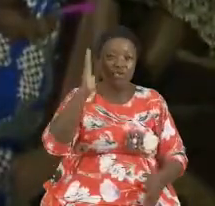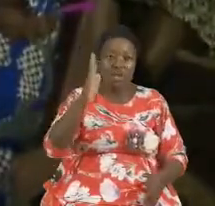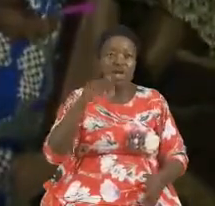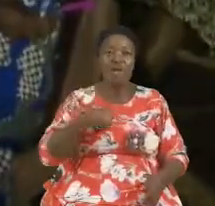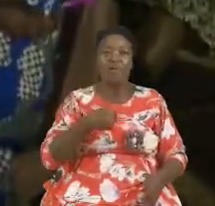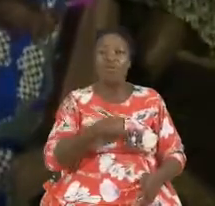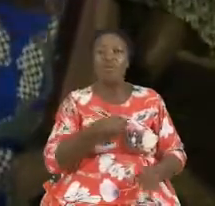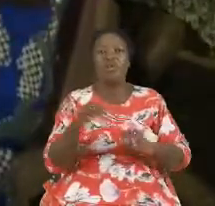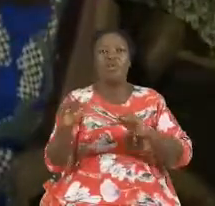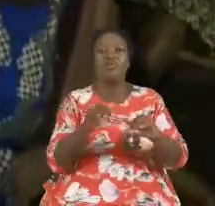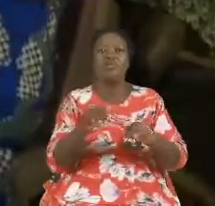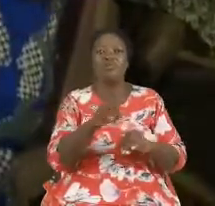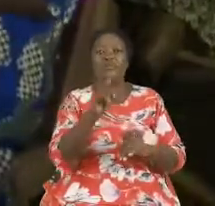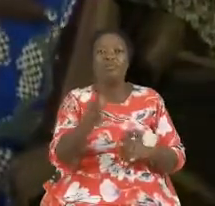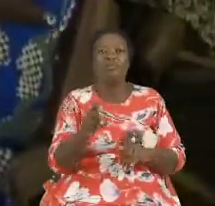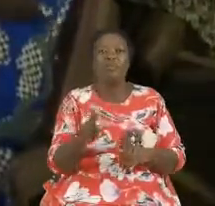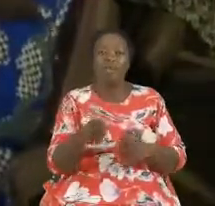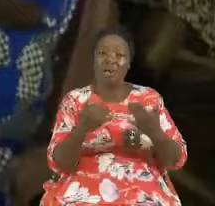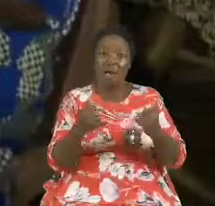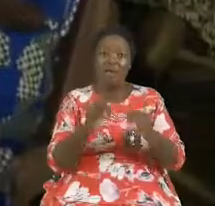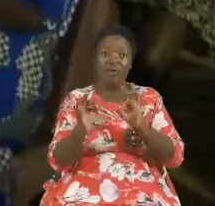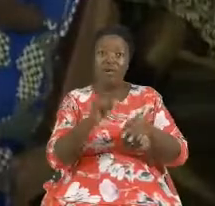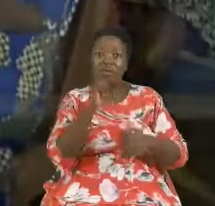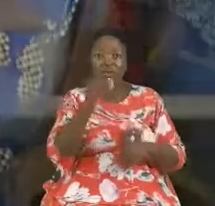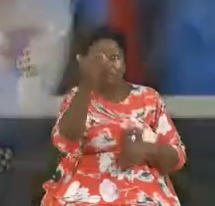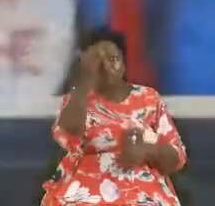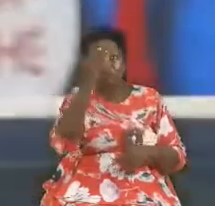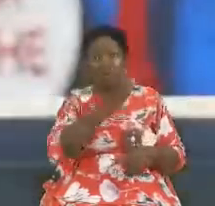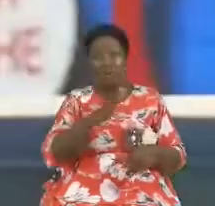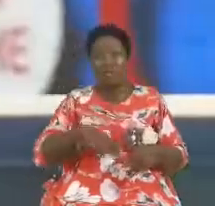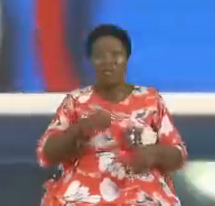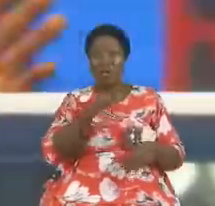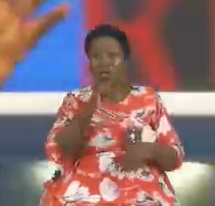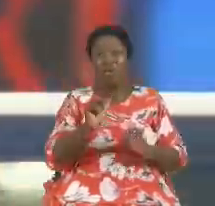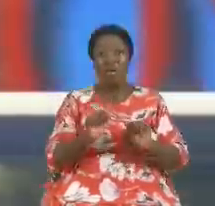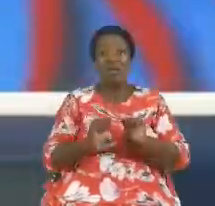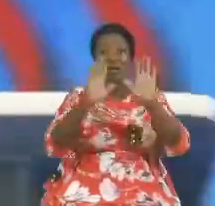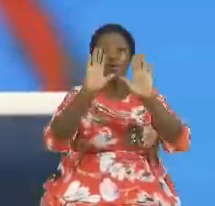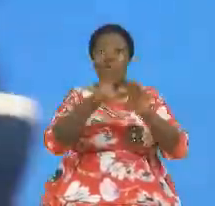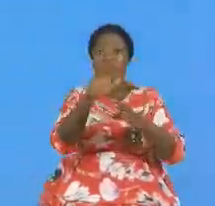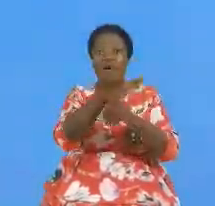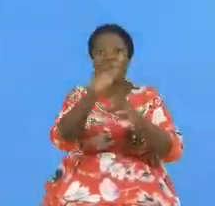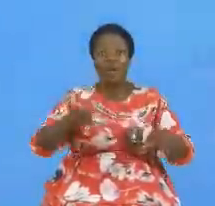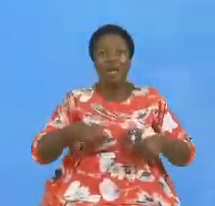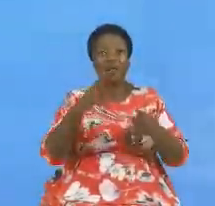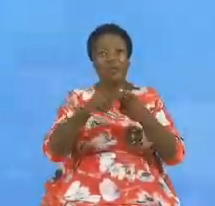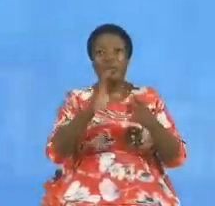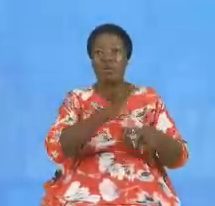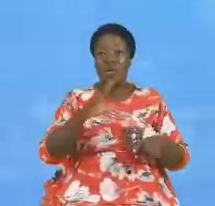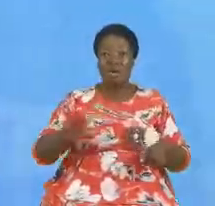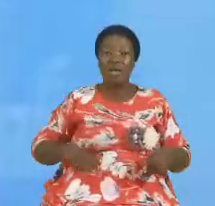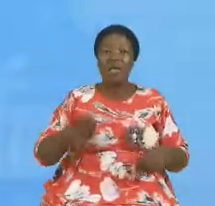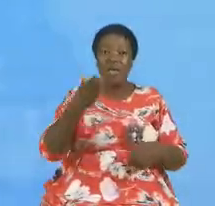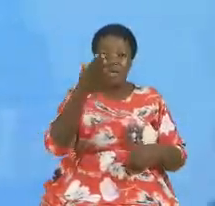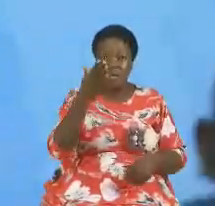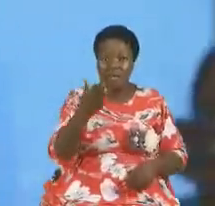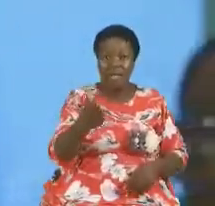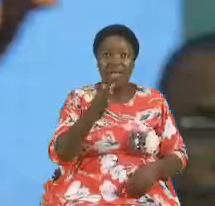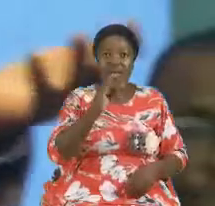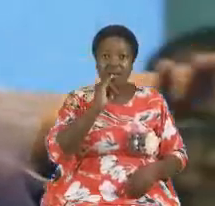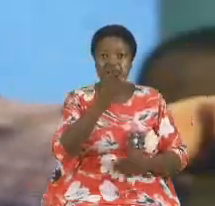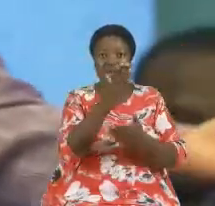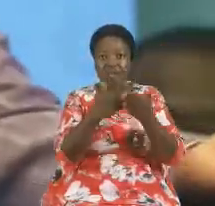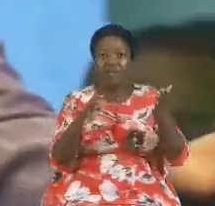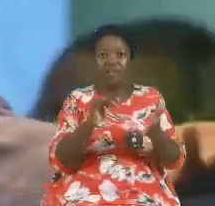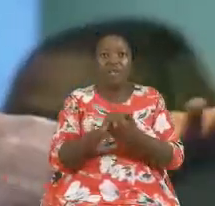name. What shall we do? Now, if you have not known Christ and you have not handed over